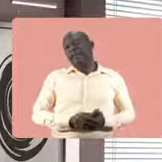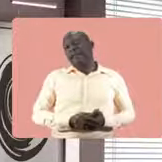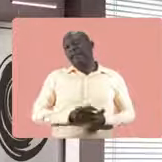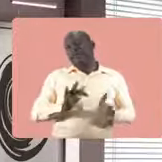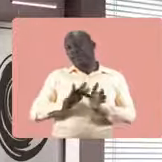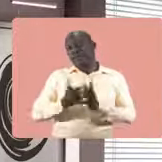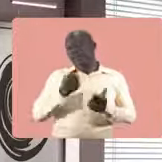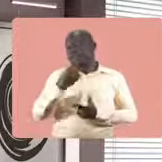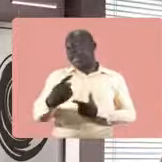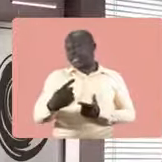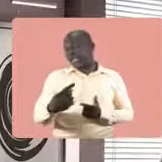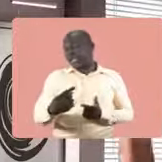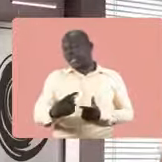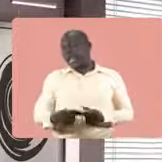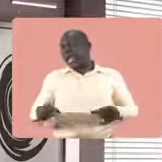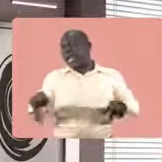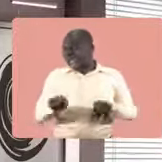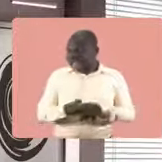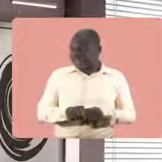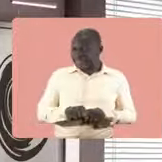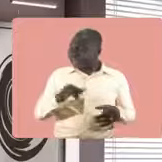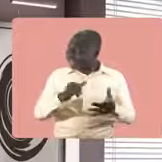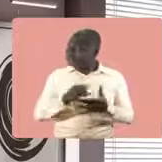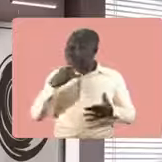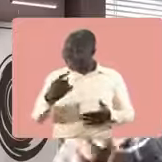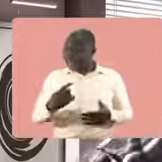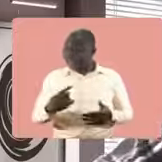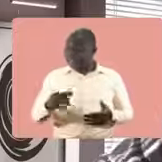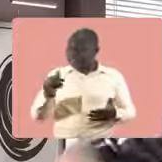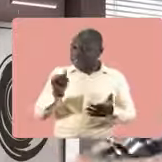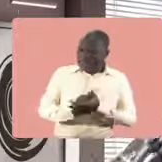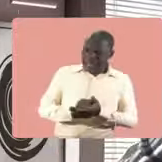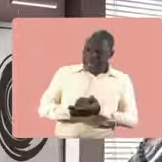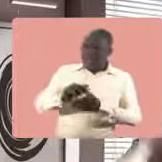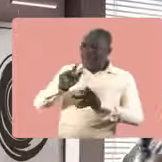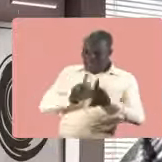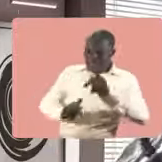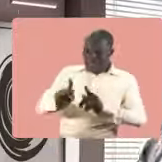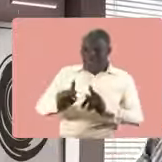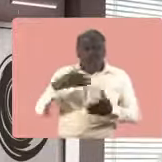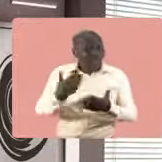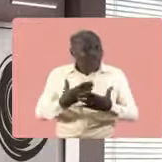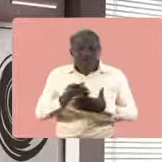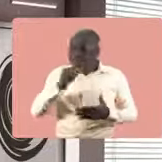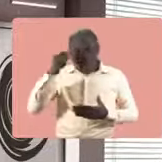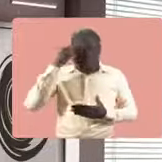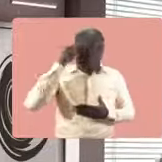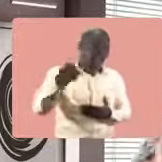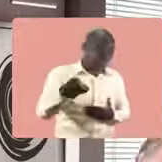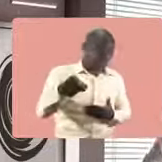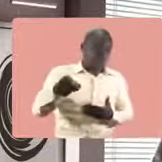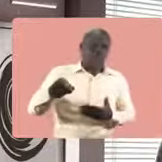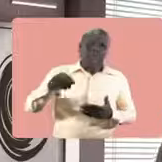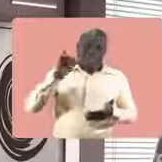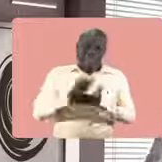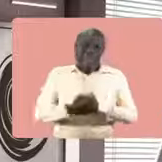nyina so se se de akokohwe de obutu enkosua a enye ne dia so na ne